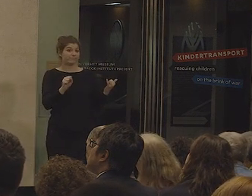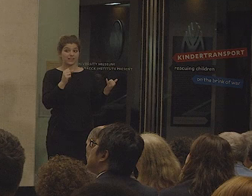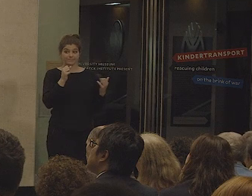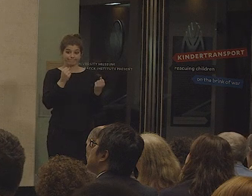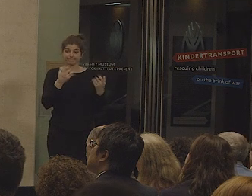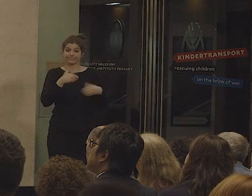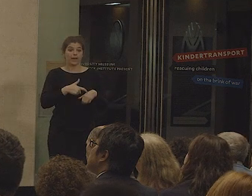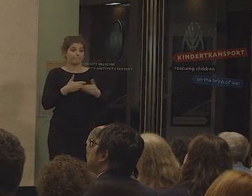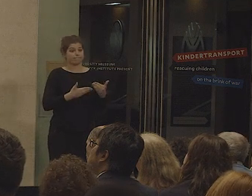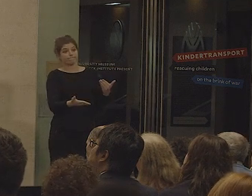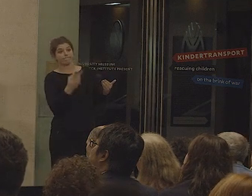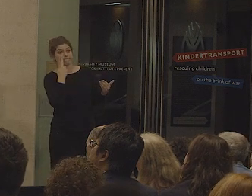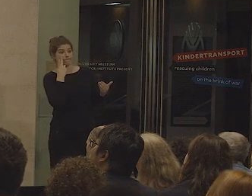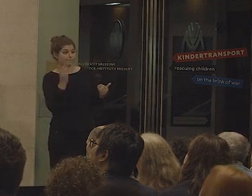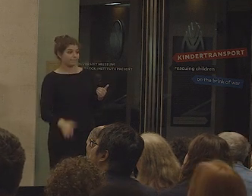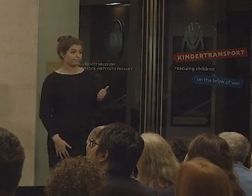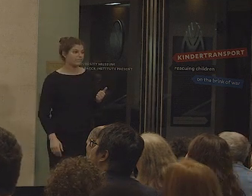a matter of time.